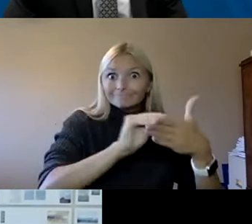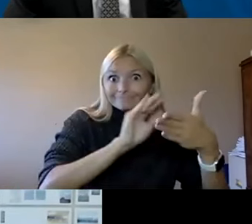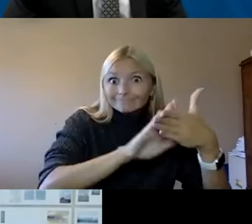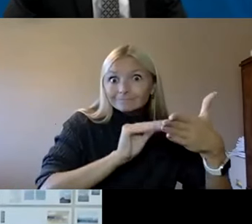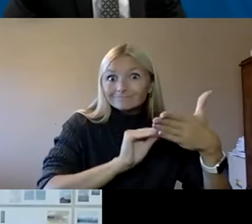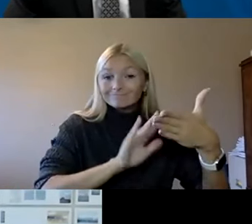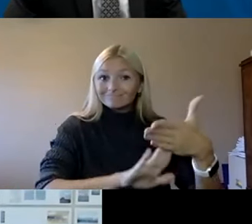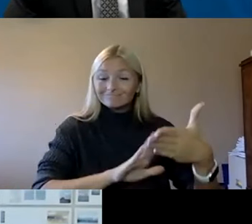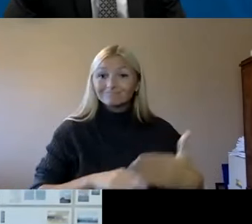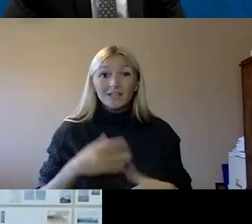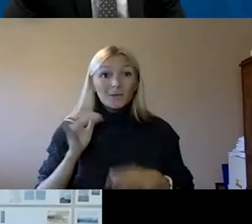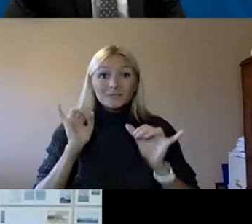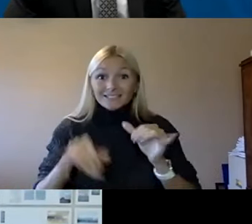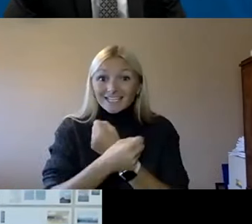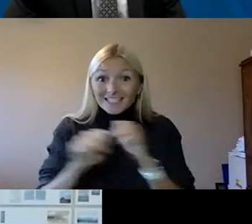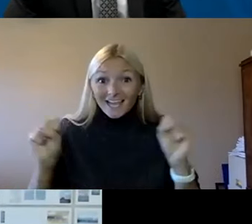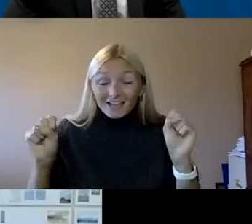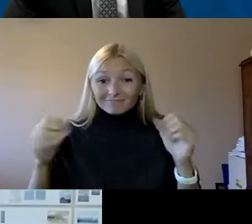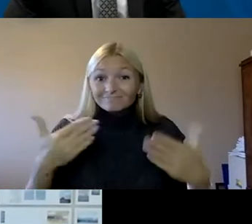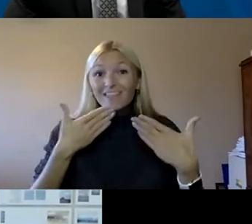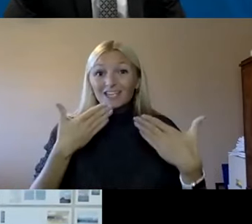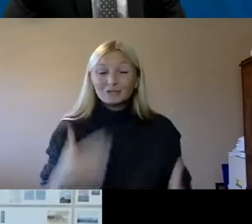be well. So take care, everyone. And again, thank you.